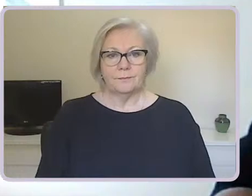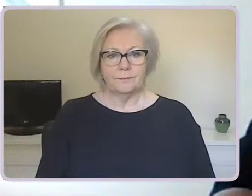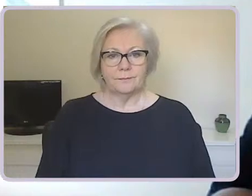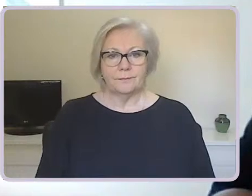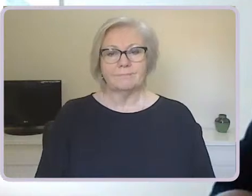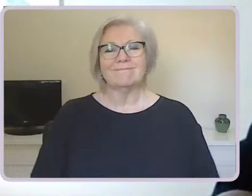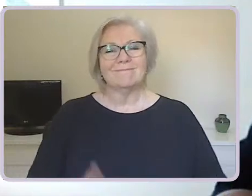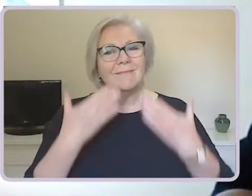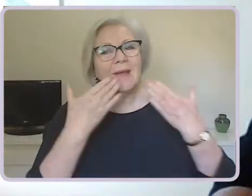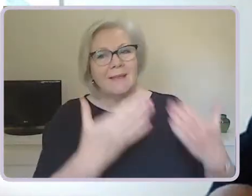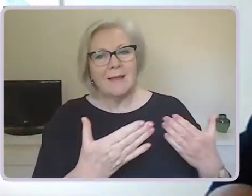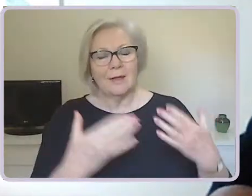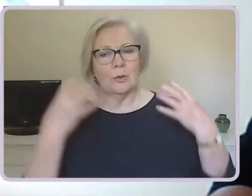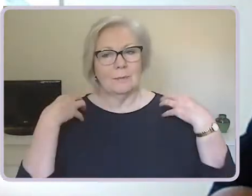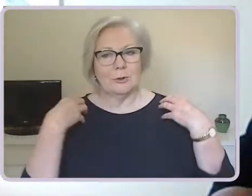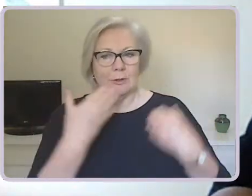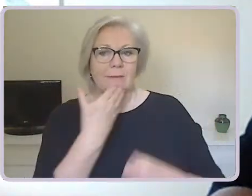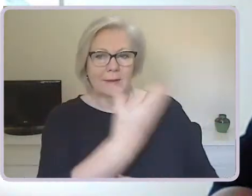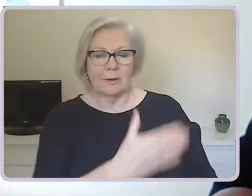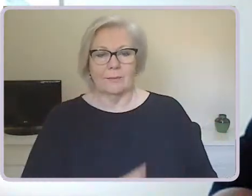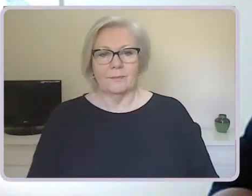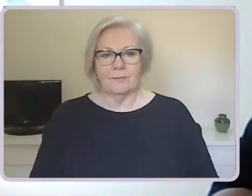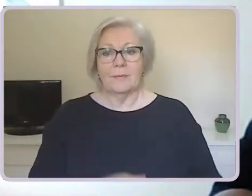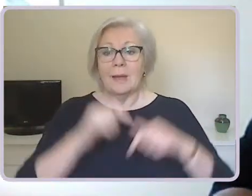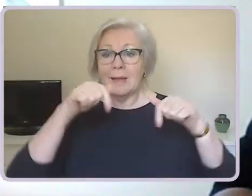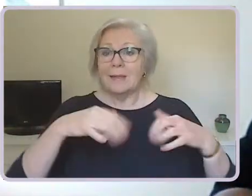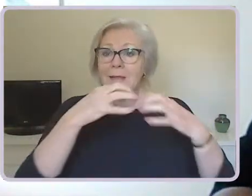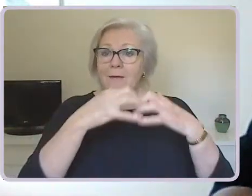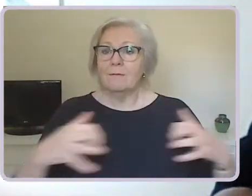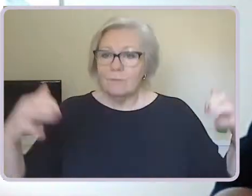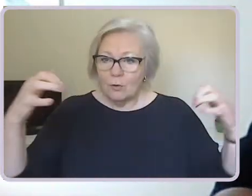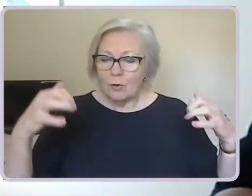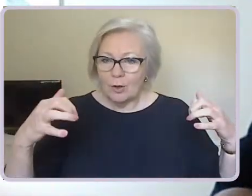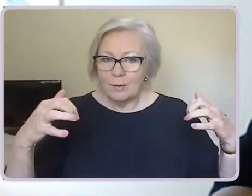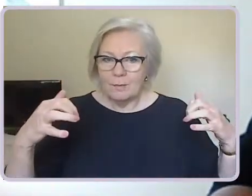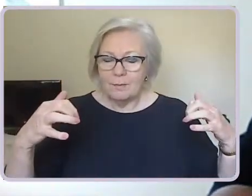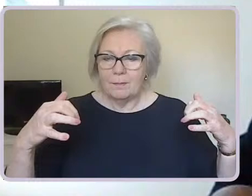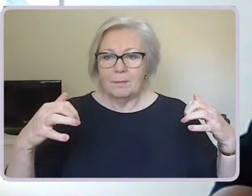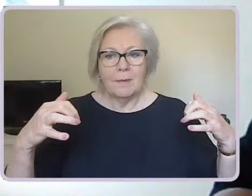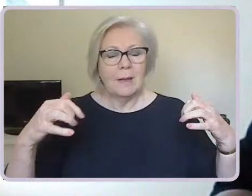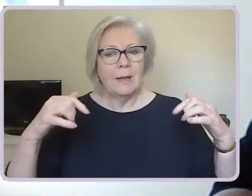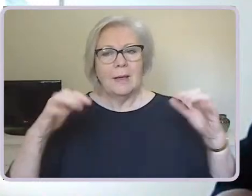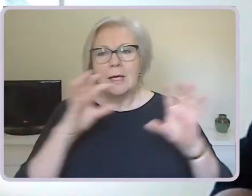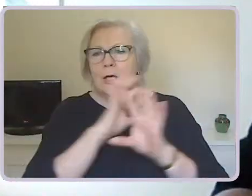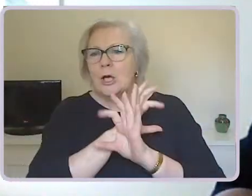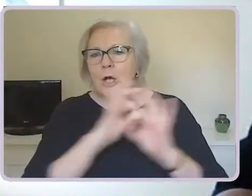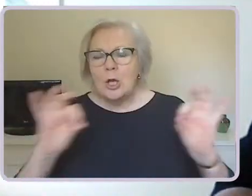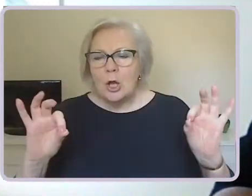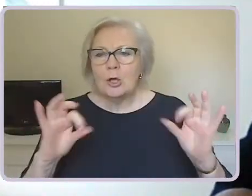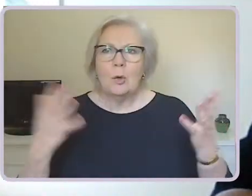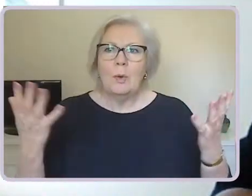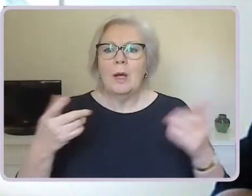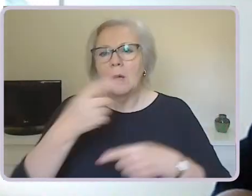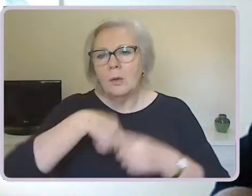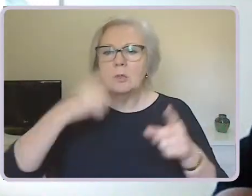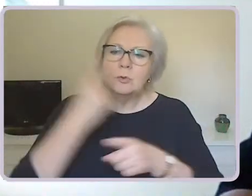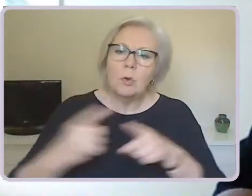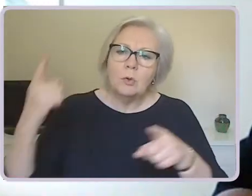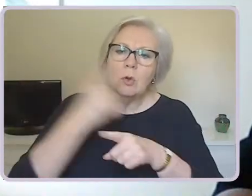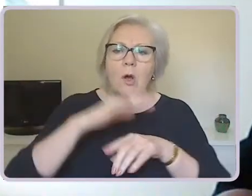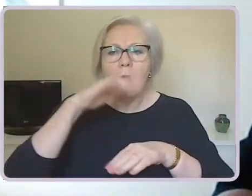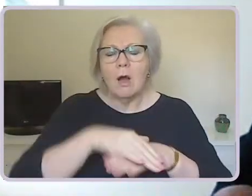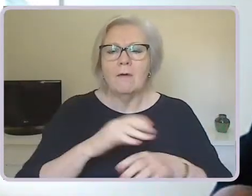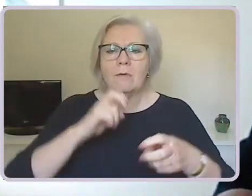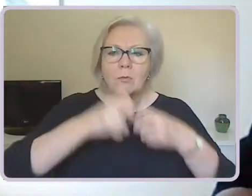Thank you, Commissioner. This forum is certainly not going to be the type of forum where we all talk about the problem, then pack up, turn